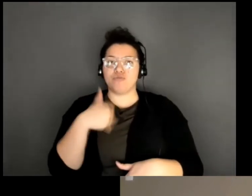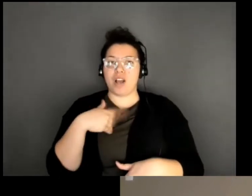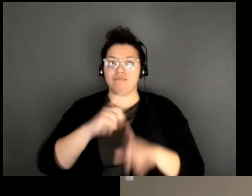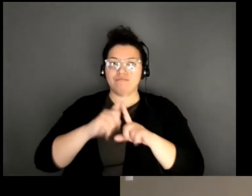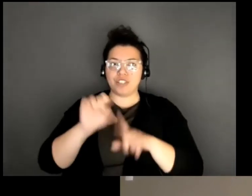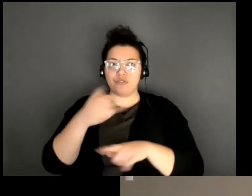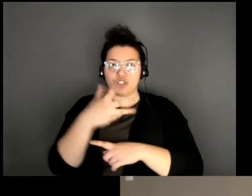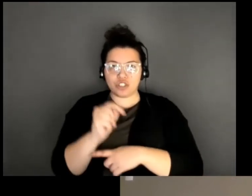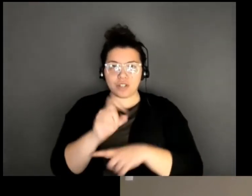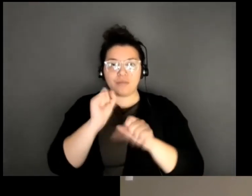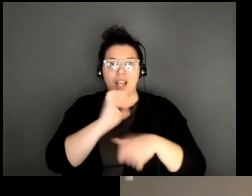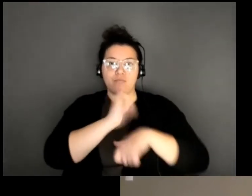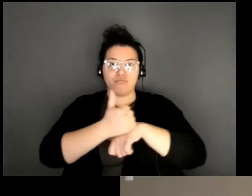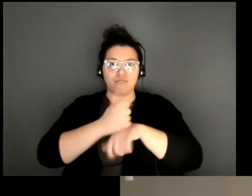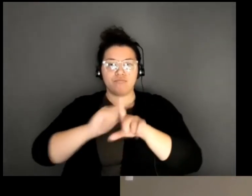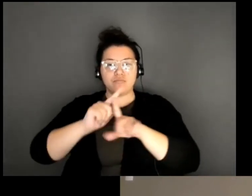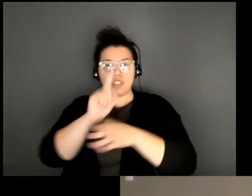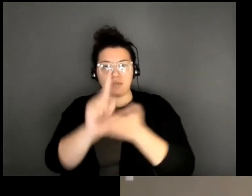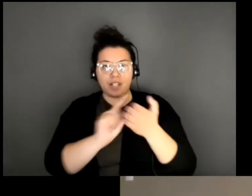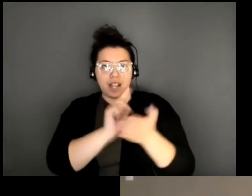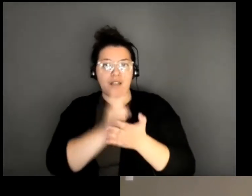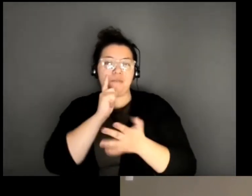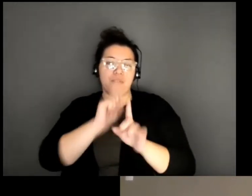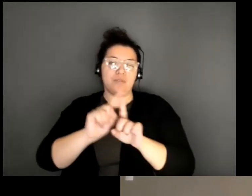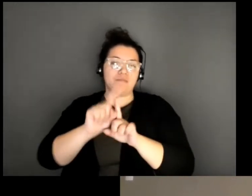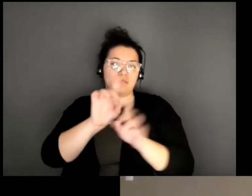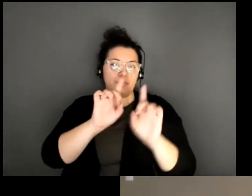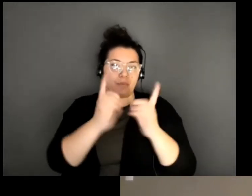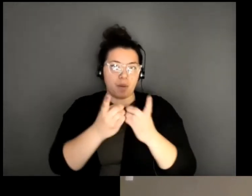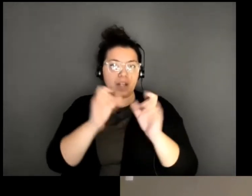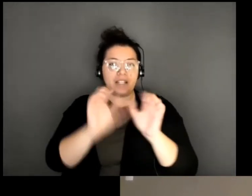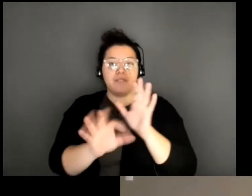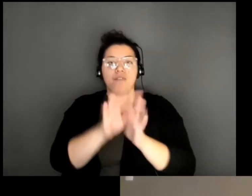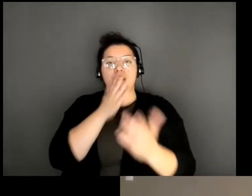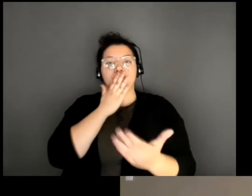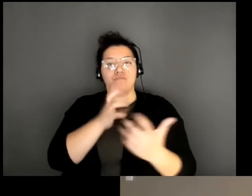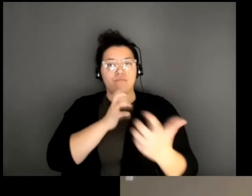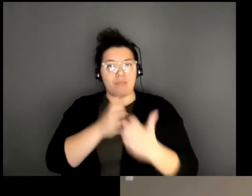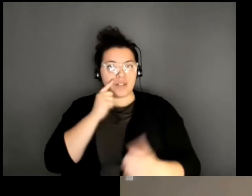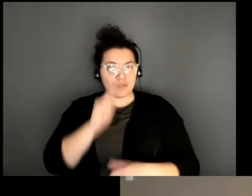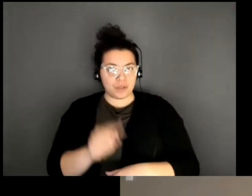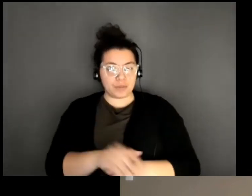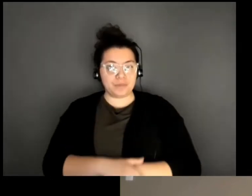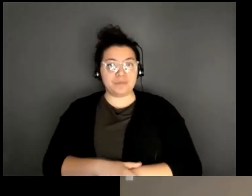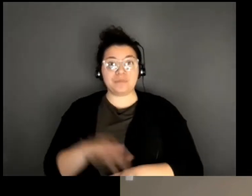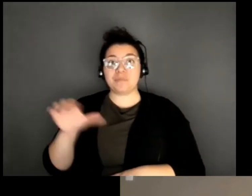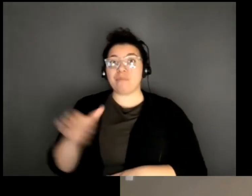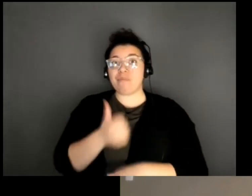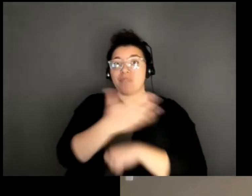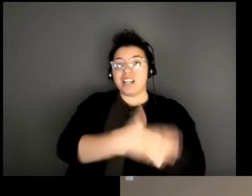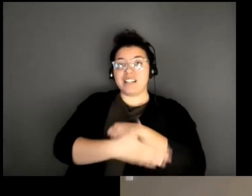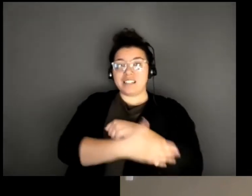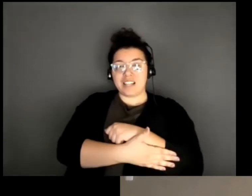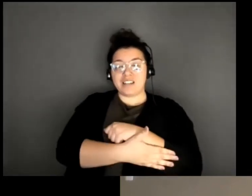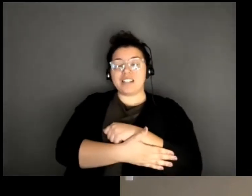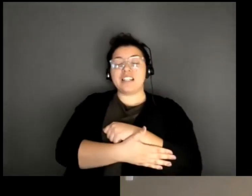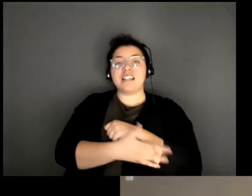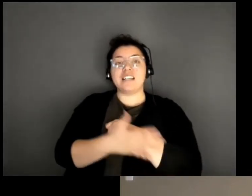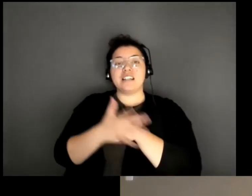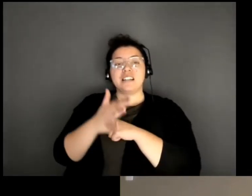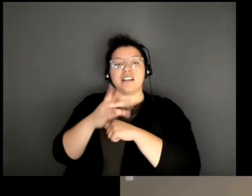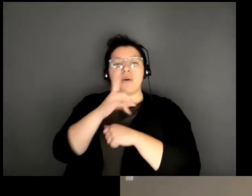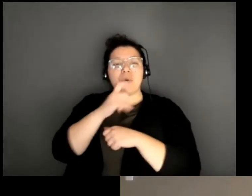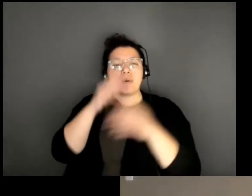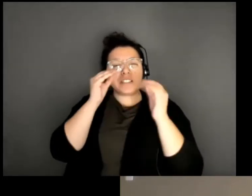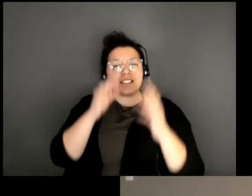different hours in different departments. Thank you. Another question from Garrard County High School. Great questions. Who's the teacher from Garrard County? You